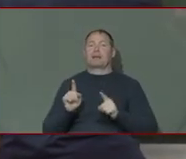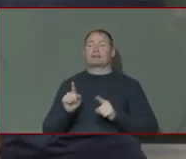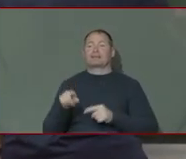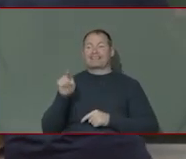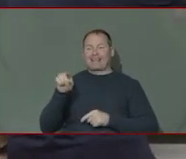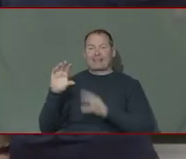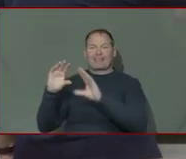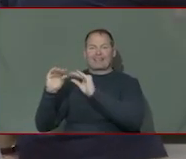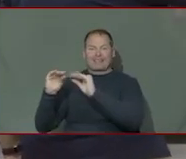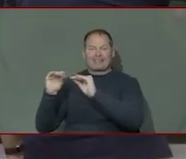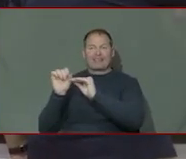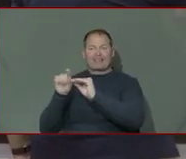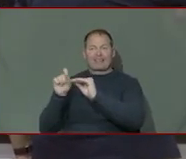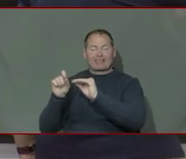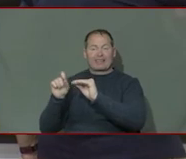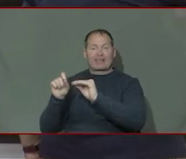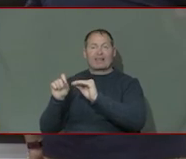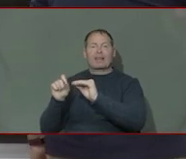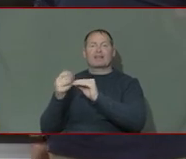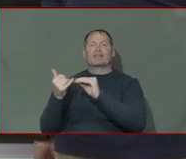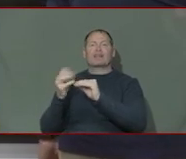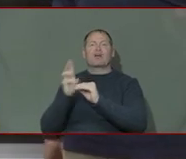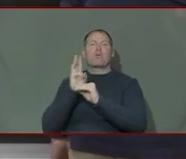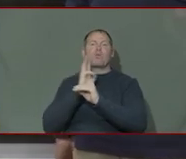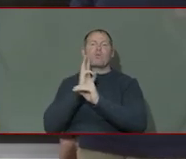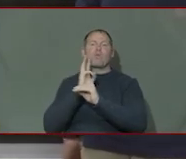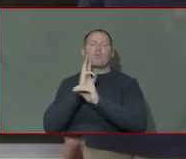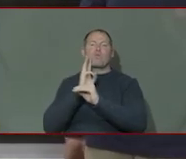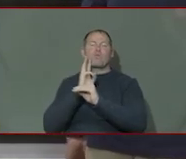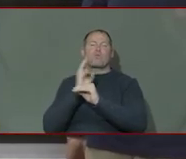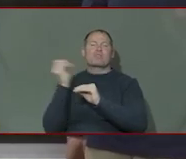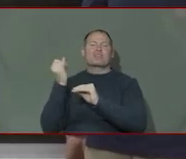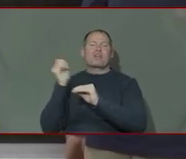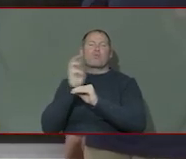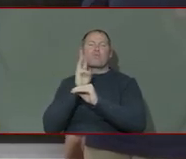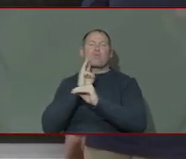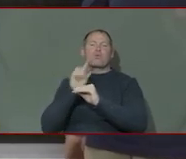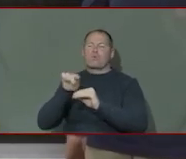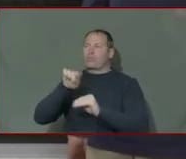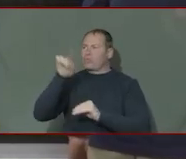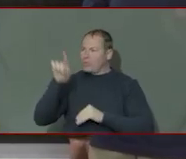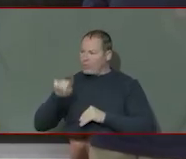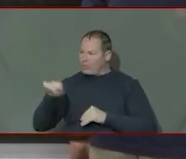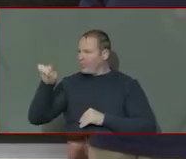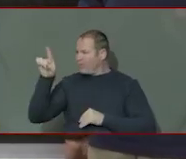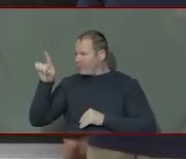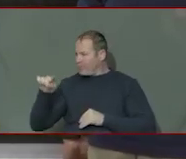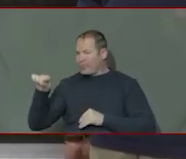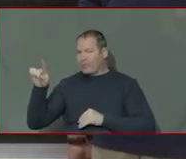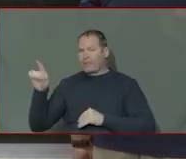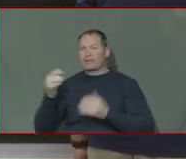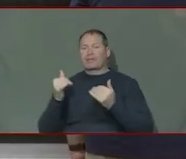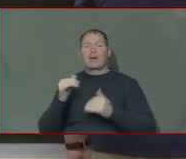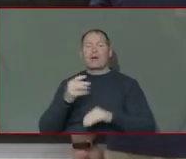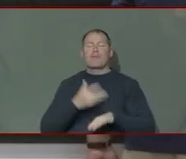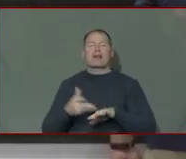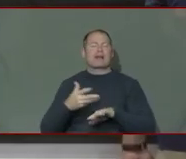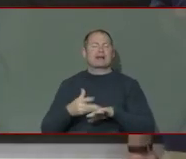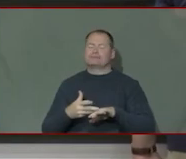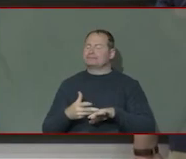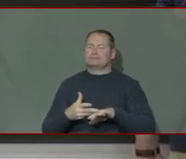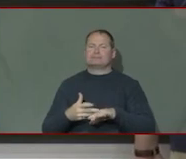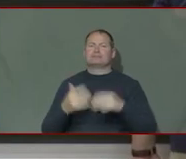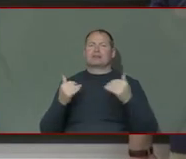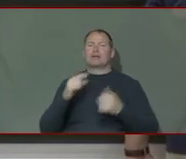blood ends up being filtered and it moves down here as a filtrate. Now we don't call it blood, we call it